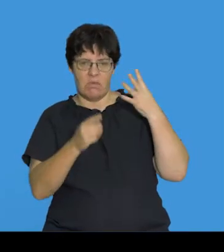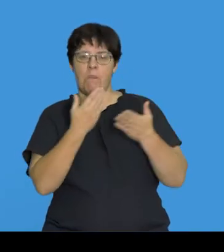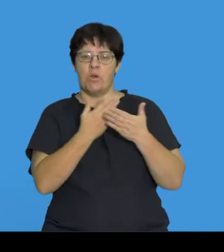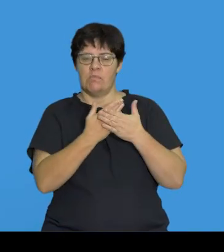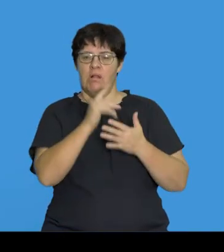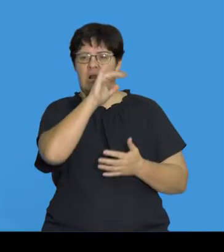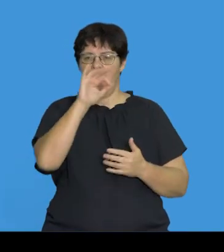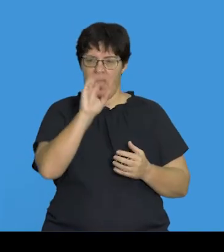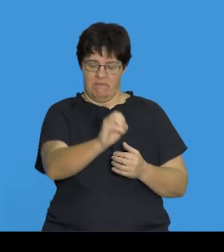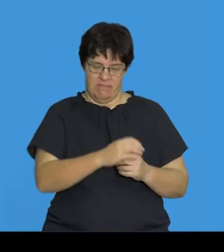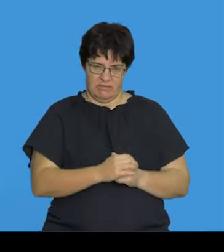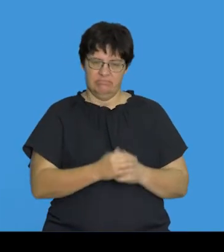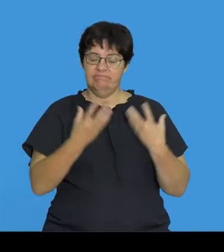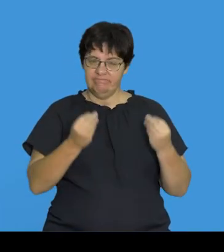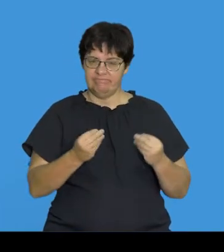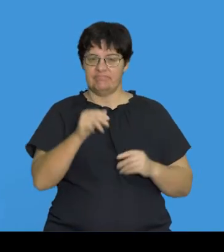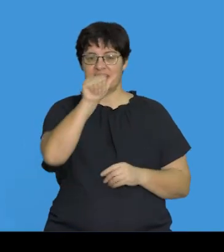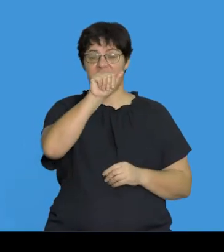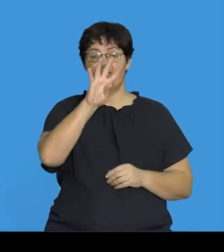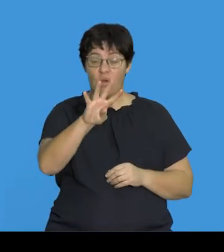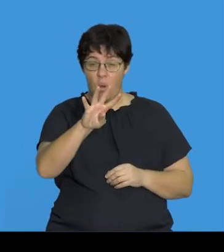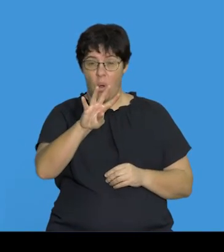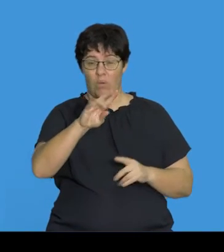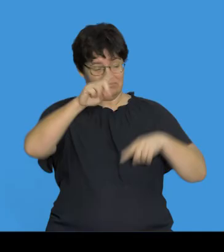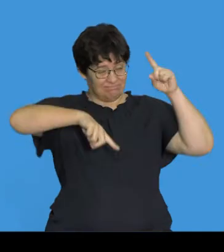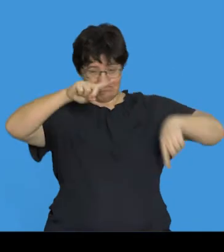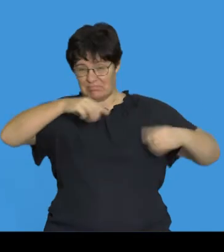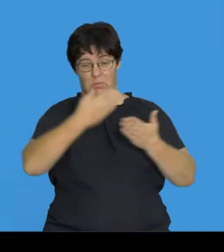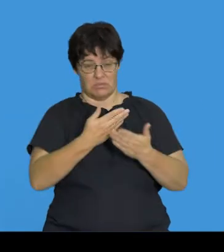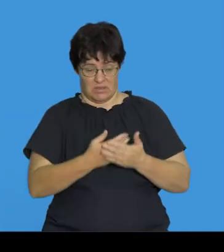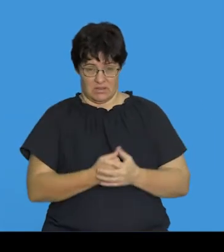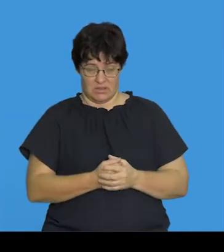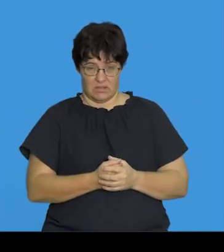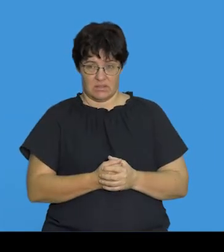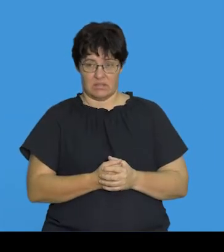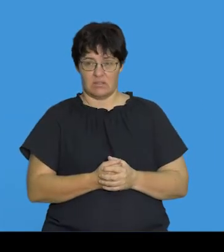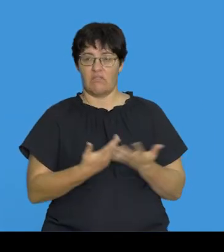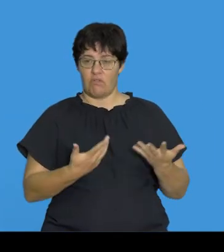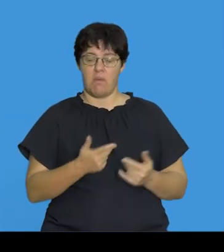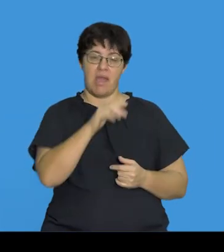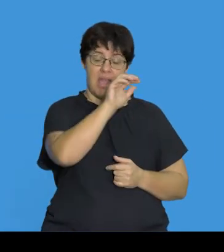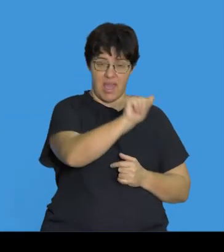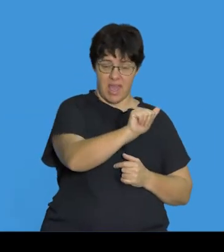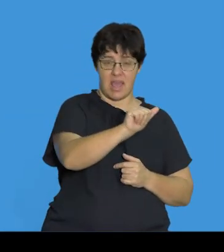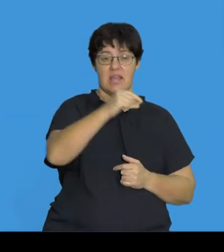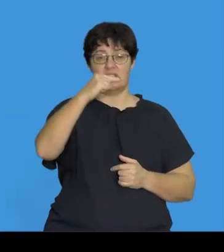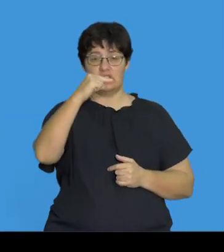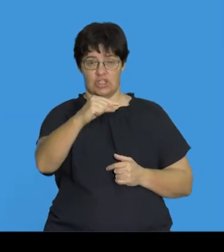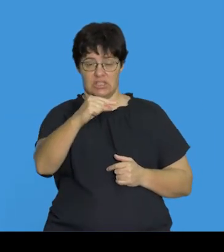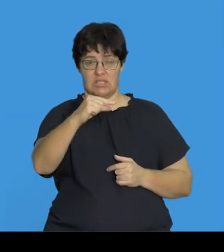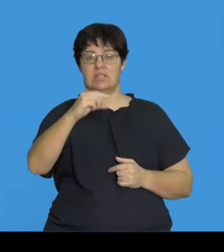letters. If you look at this, we have 64 possibilities of arranging the bases A,